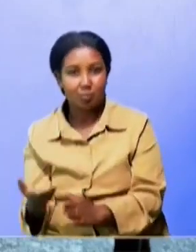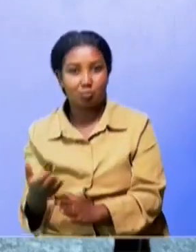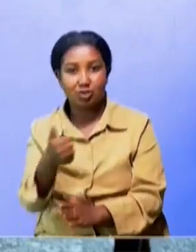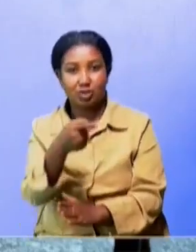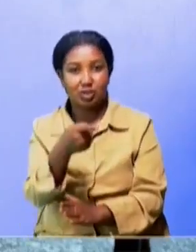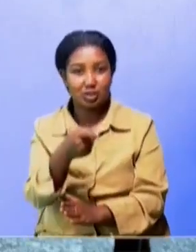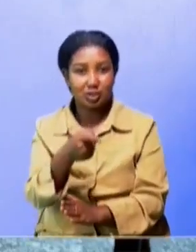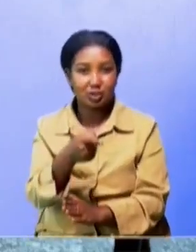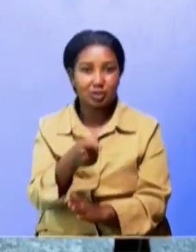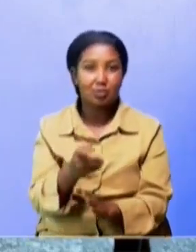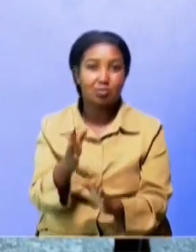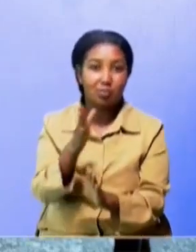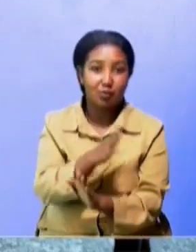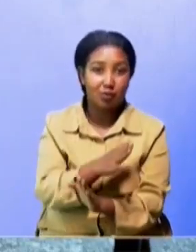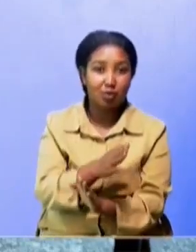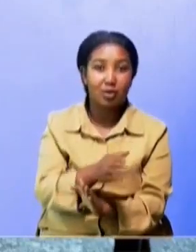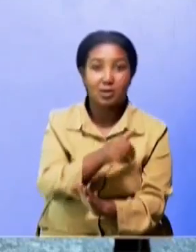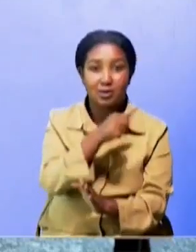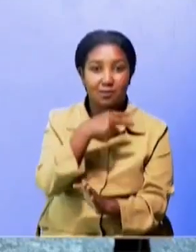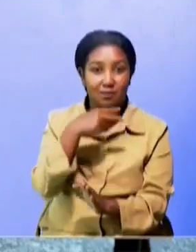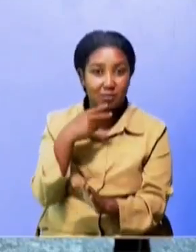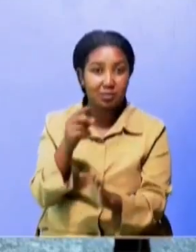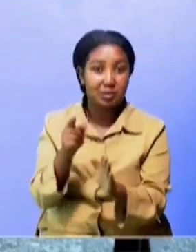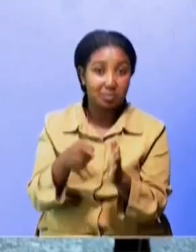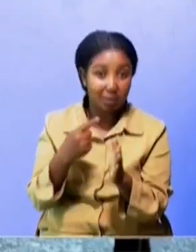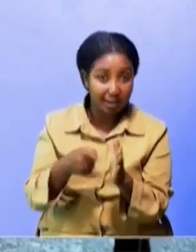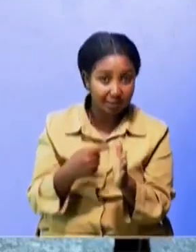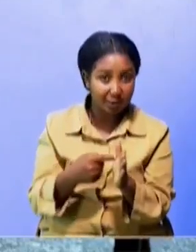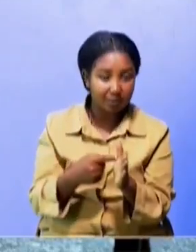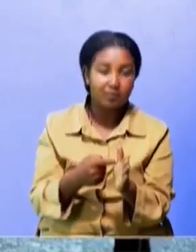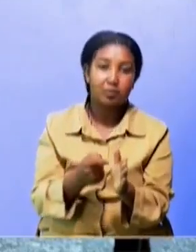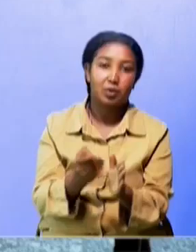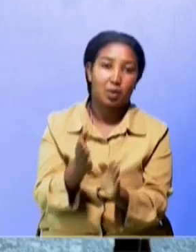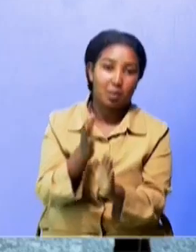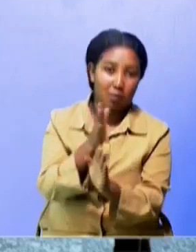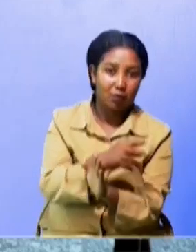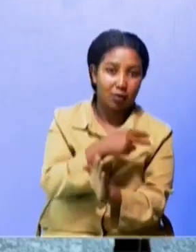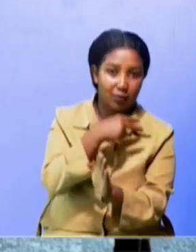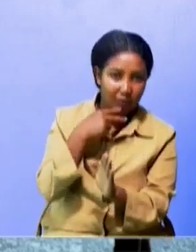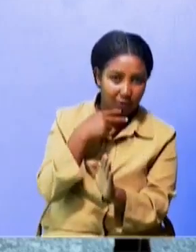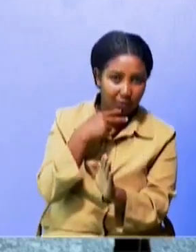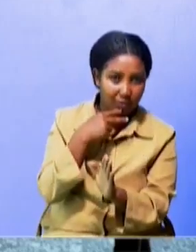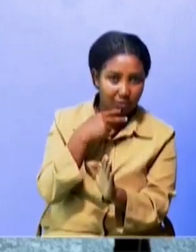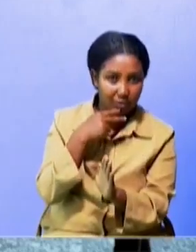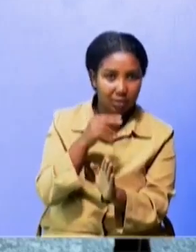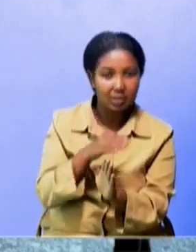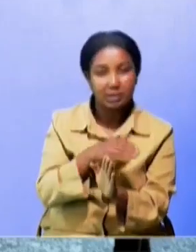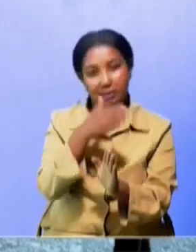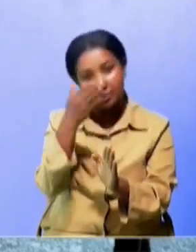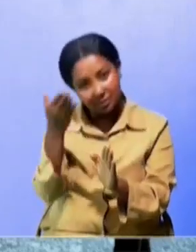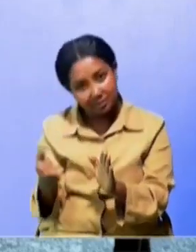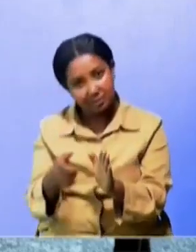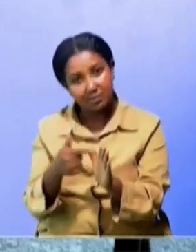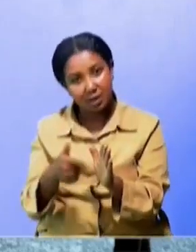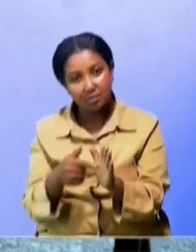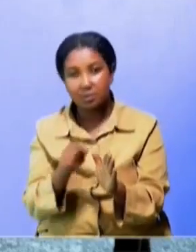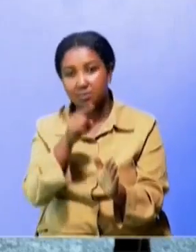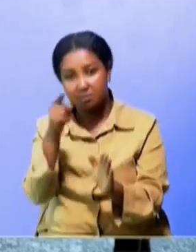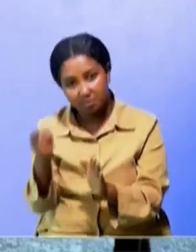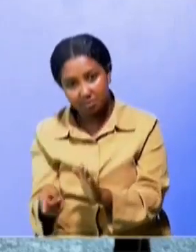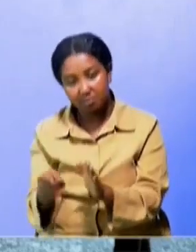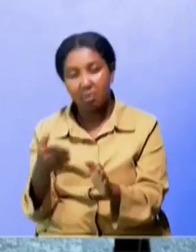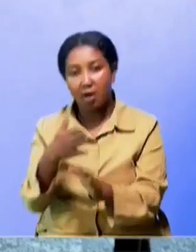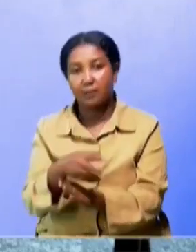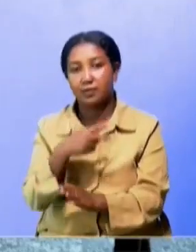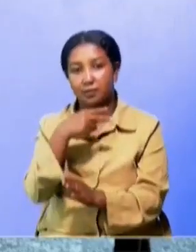Before the main verb means, right? They sometimes just read the fictions, right?